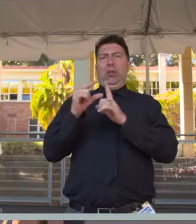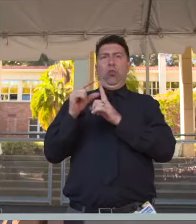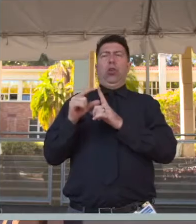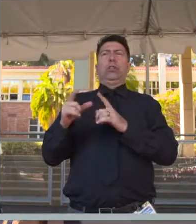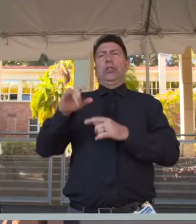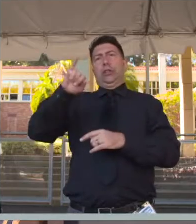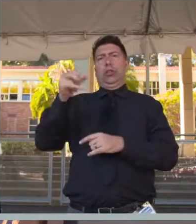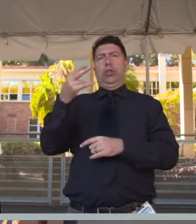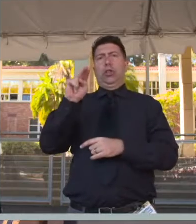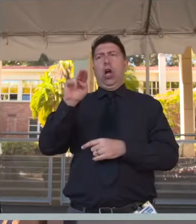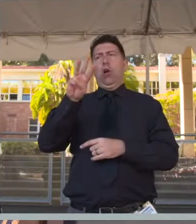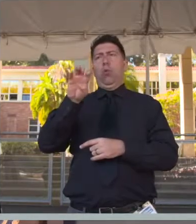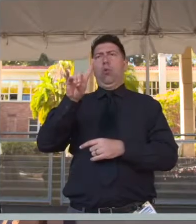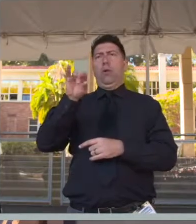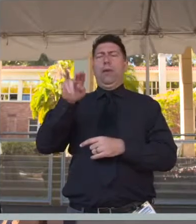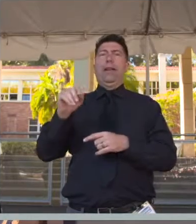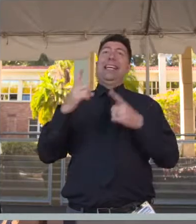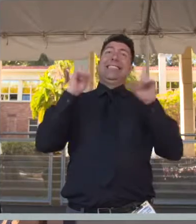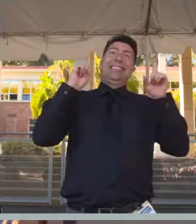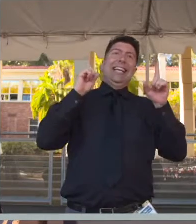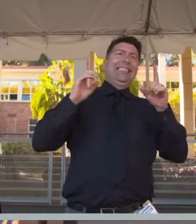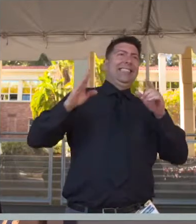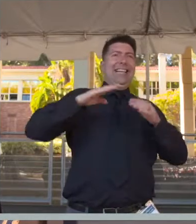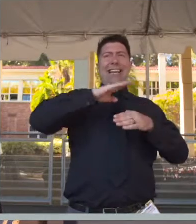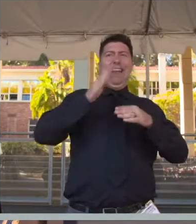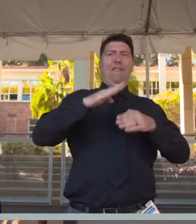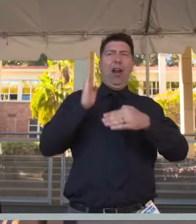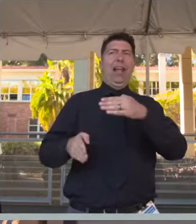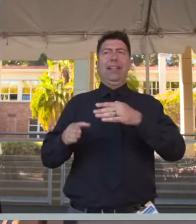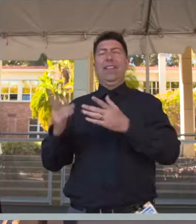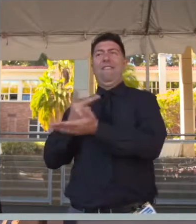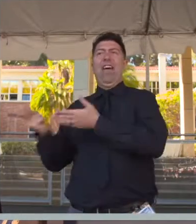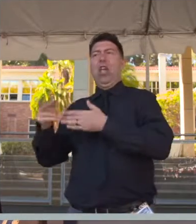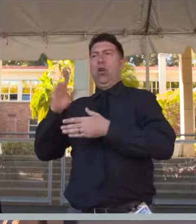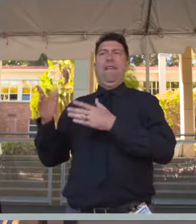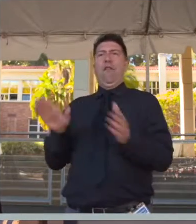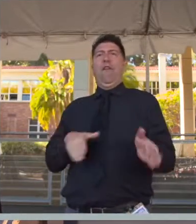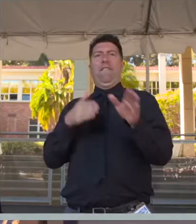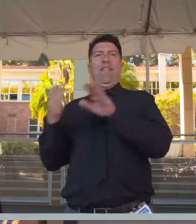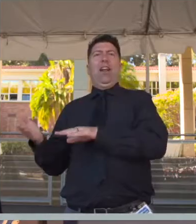Wooden: "Success is never final, failure is never fatal,